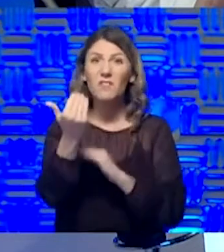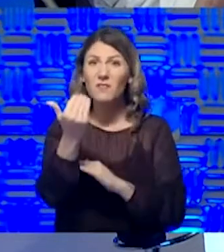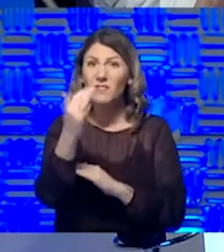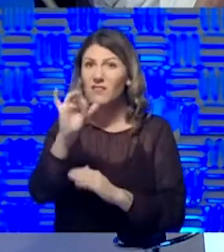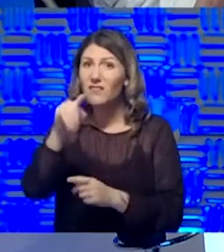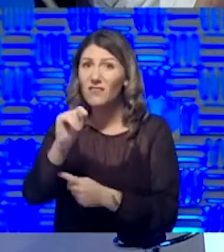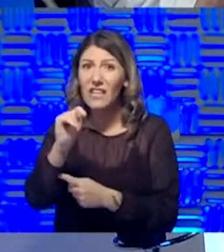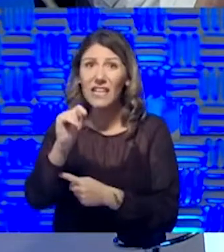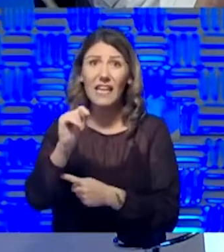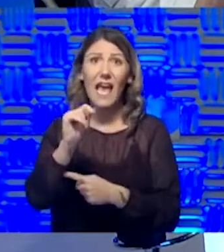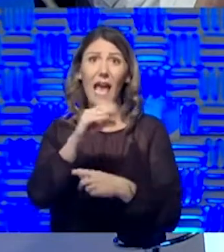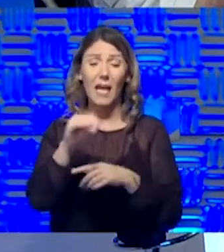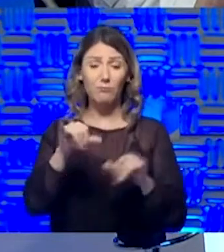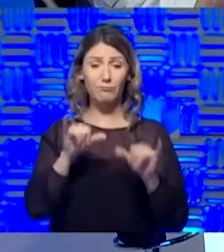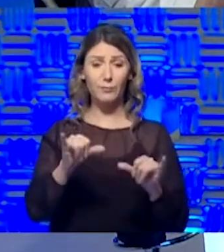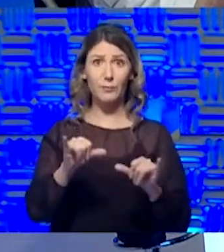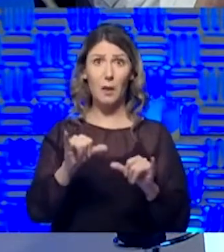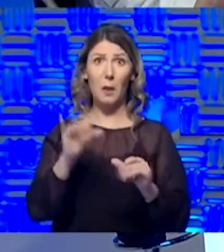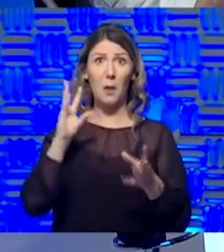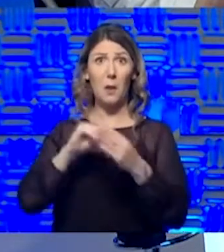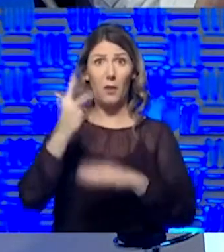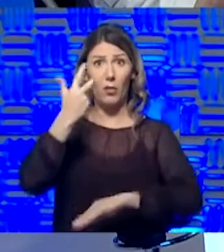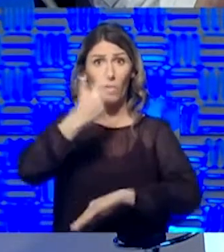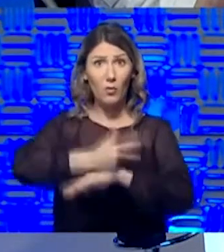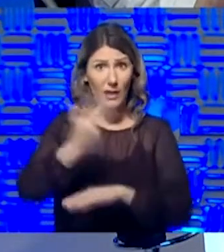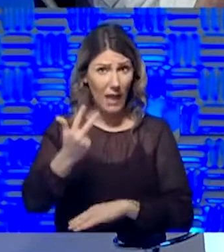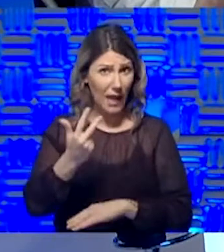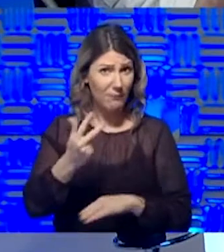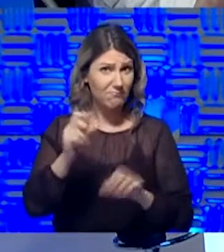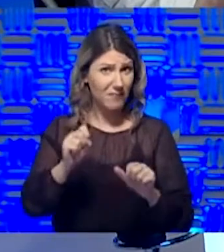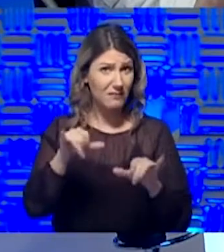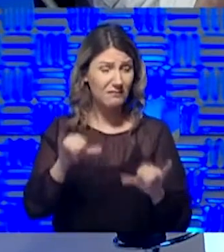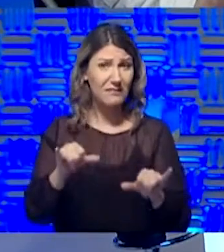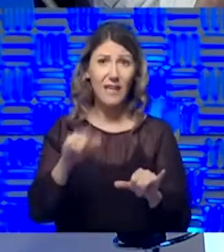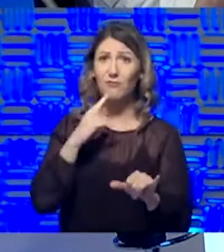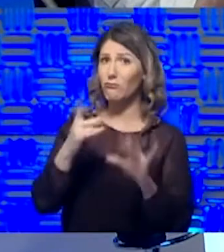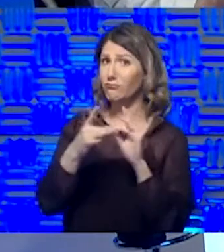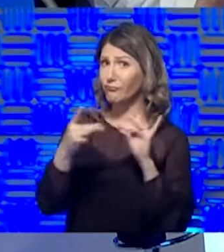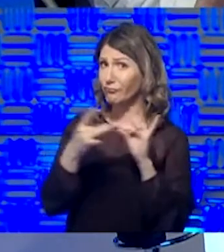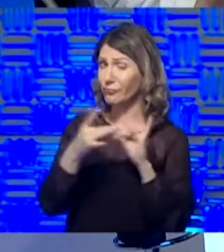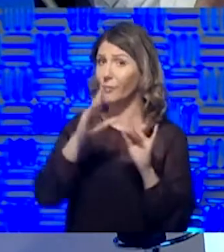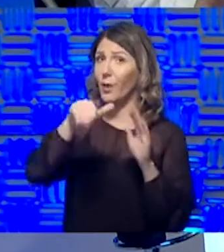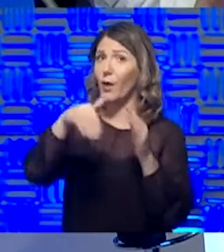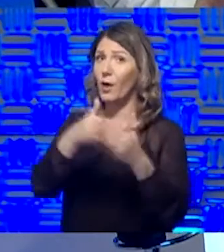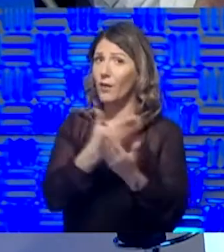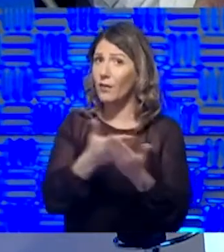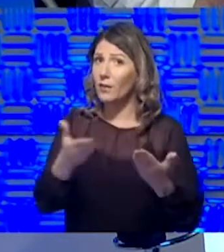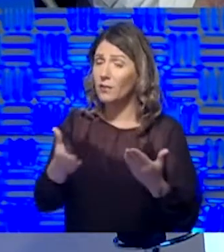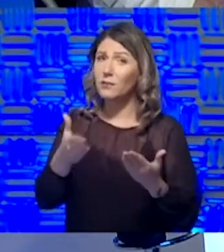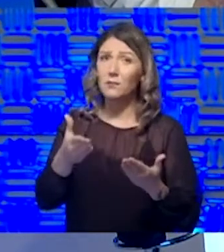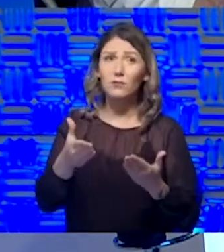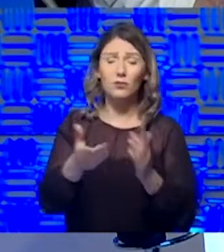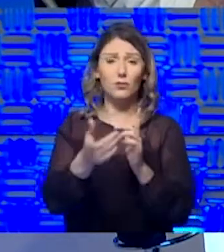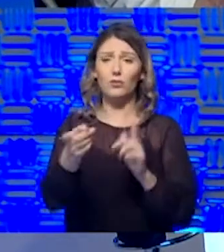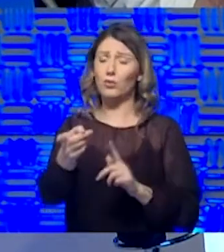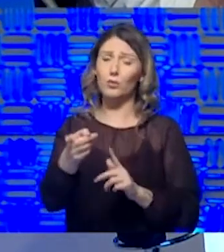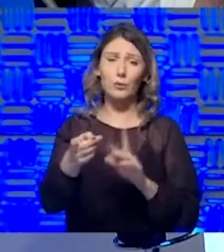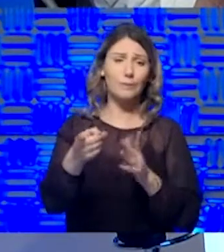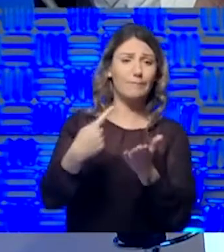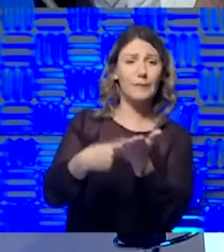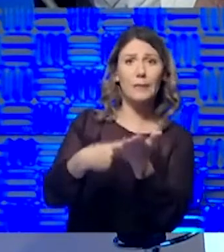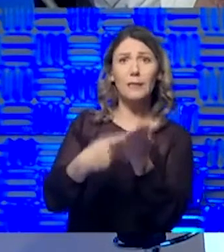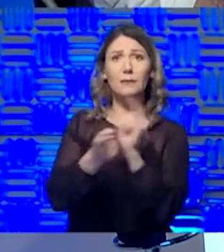if not cleaned. Speaking of healthcare workers and all the gears that you're taking, I'm assuming that they're changing shoes and